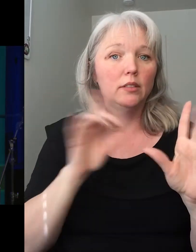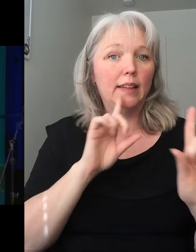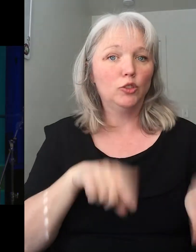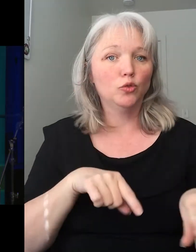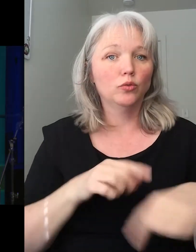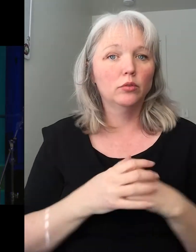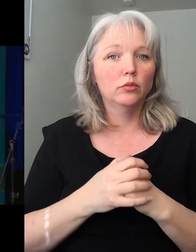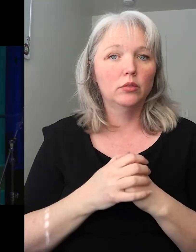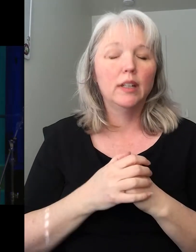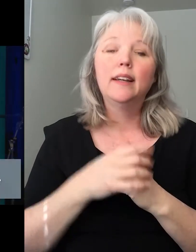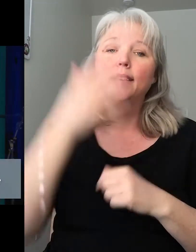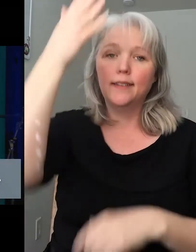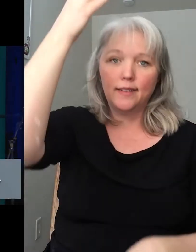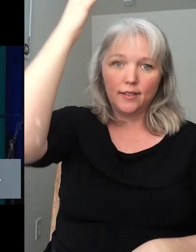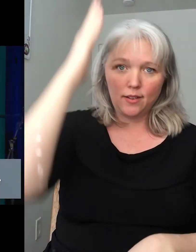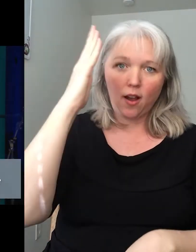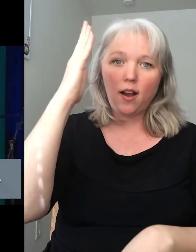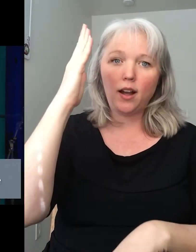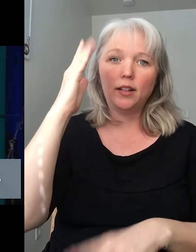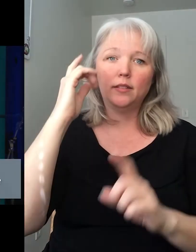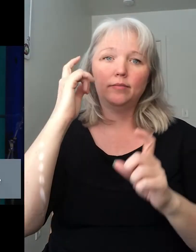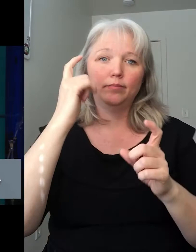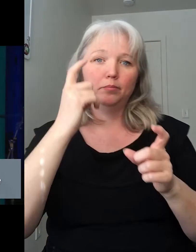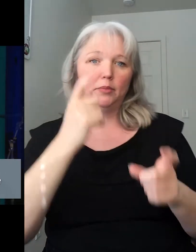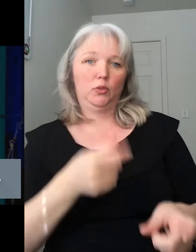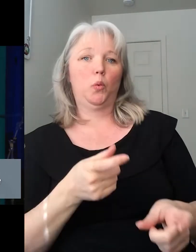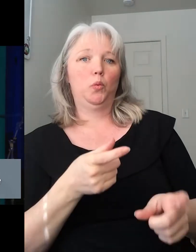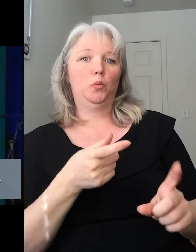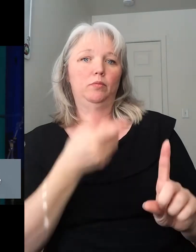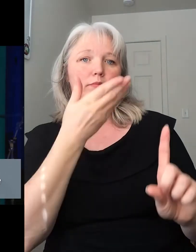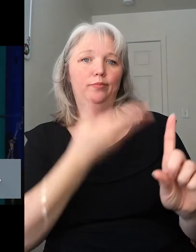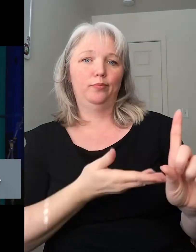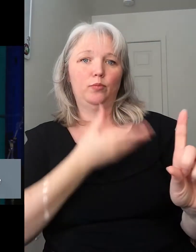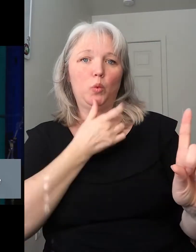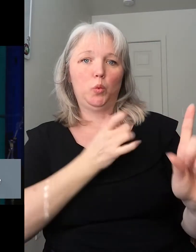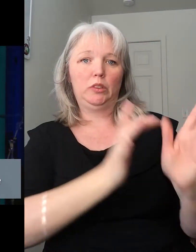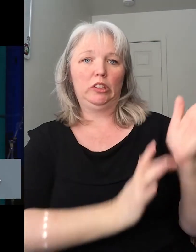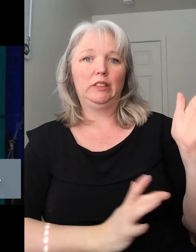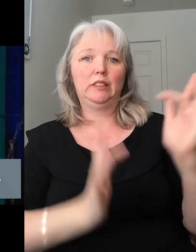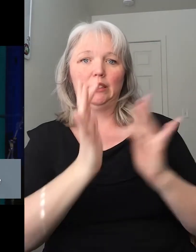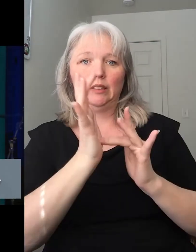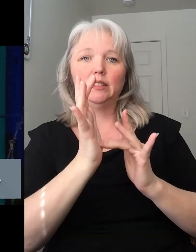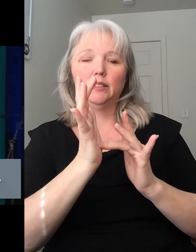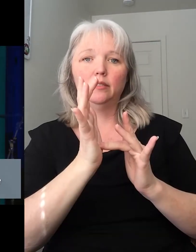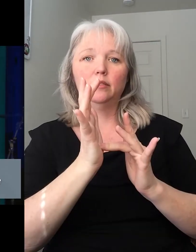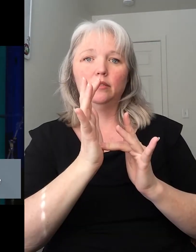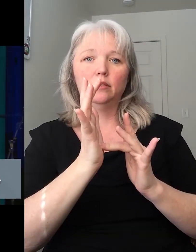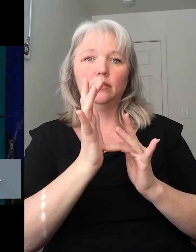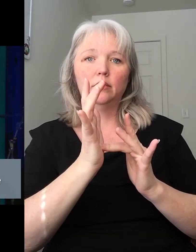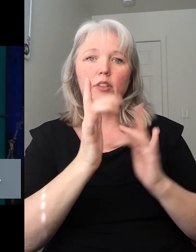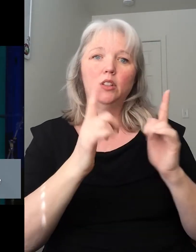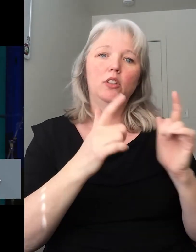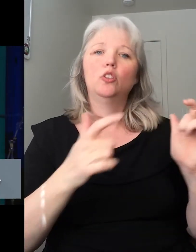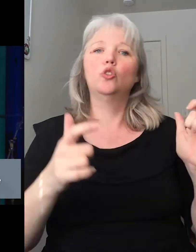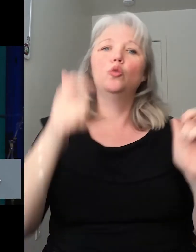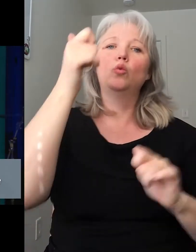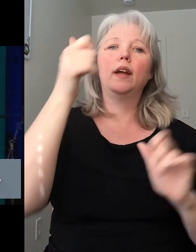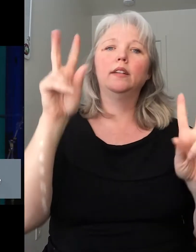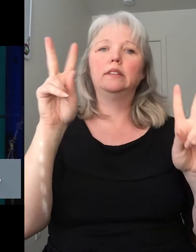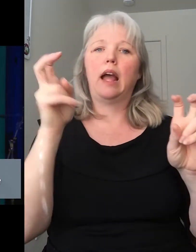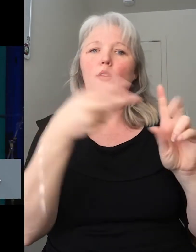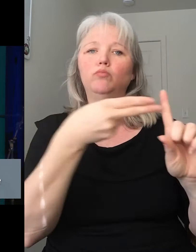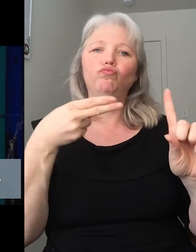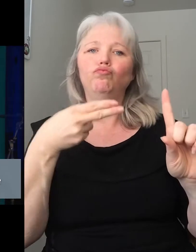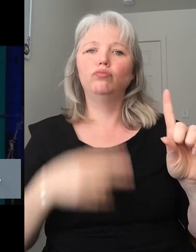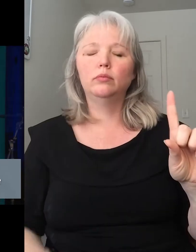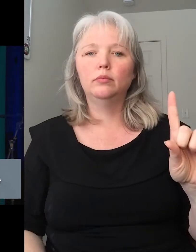of this for us. God bestowed upon him, Jesus, the greatest title that could be